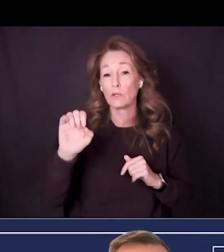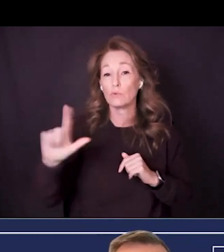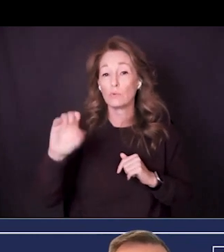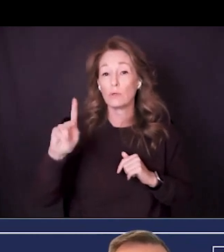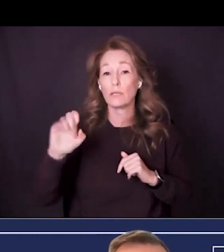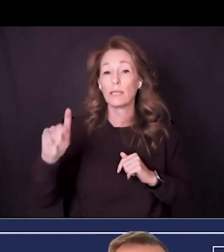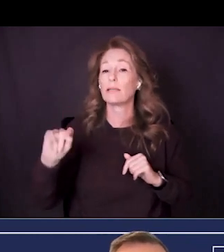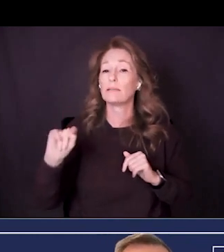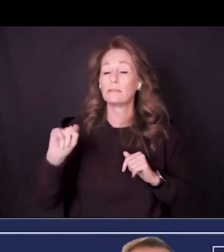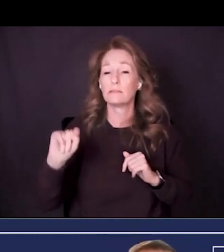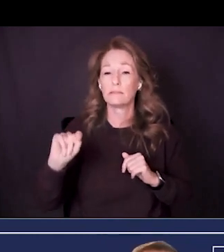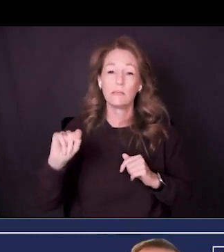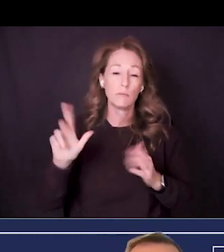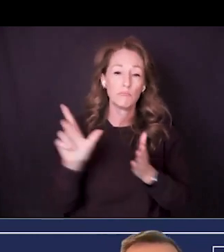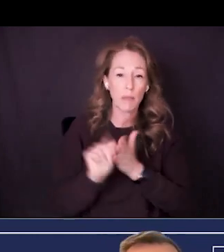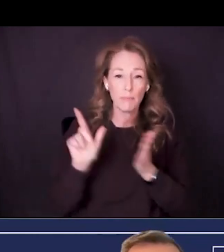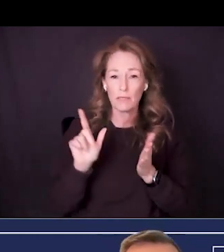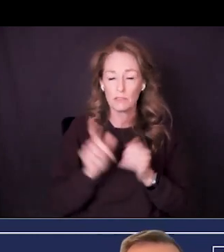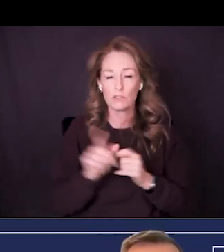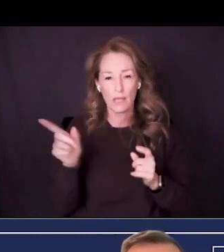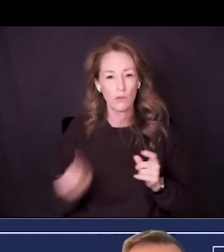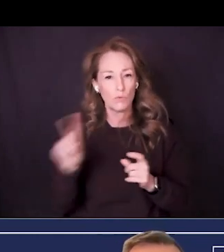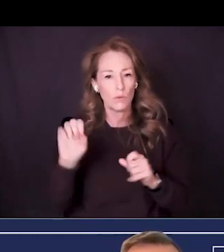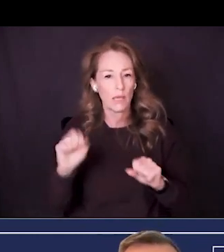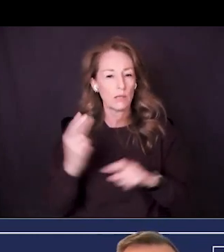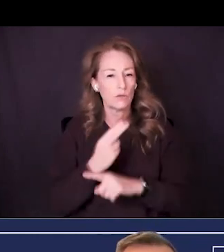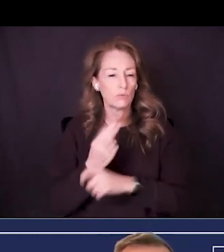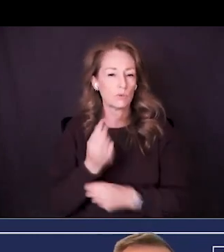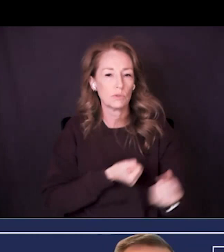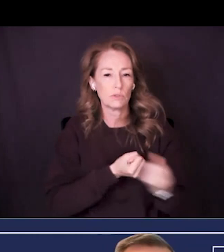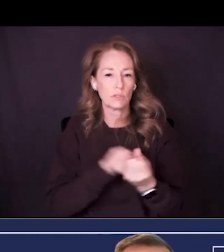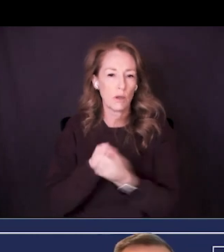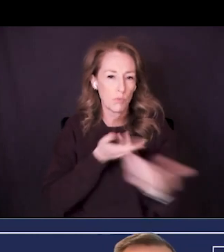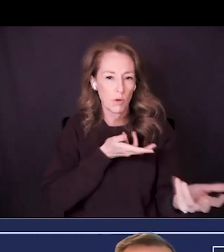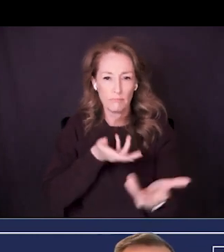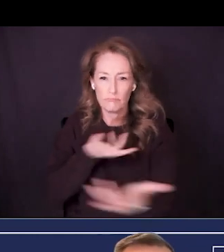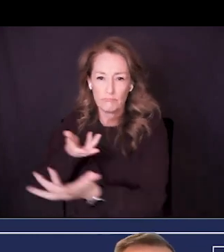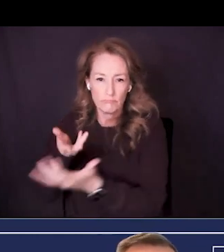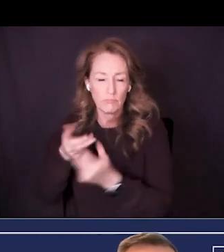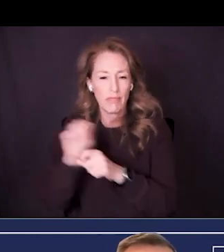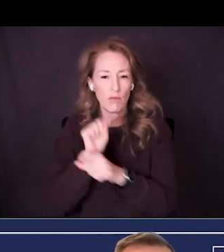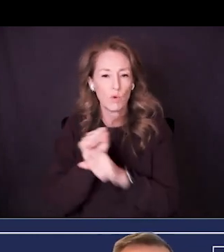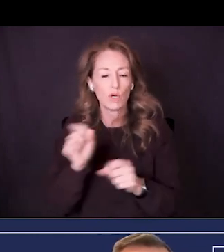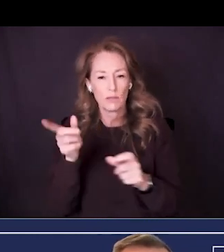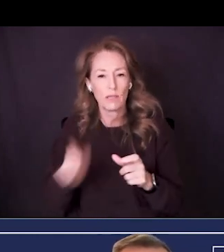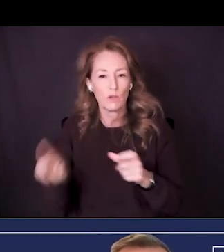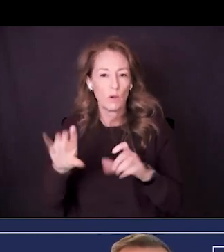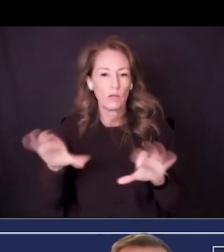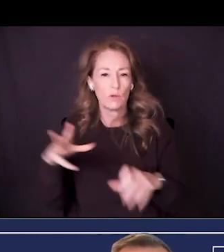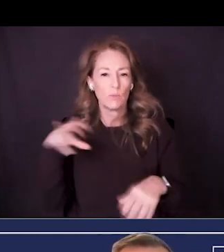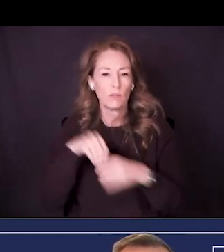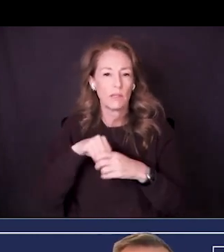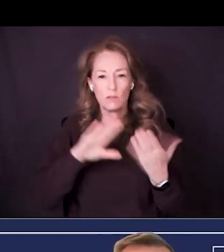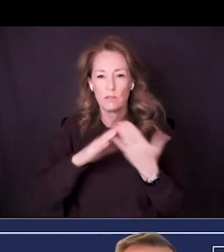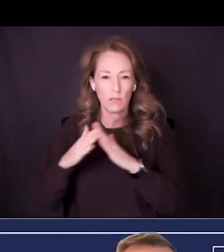people can use to support some of the communications work that they're engaged in their communities.